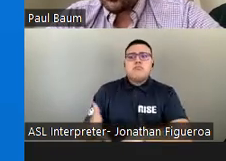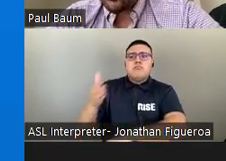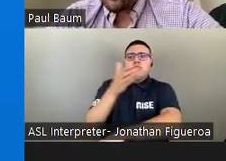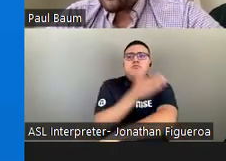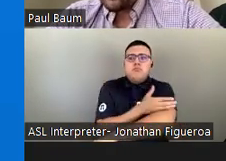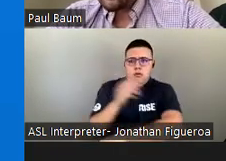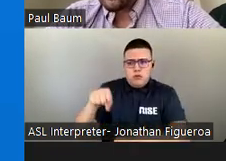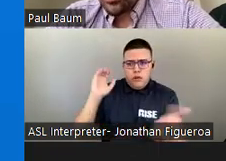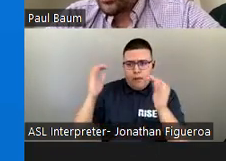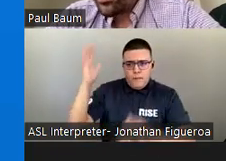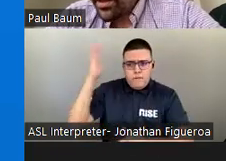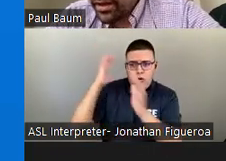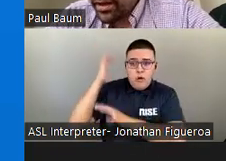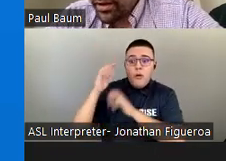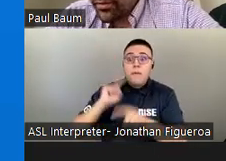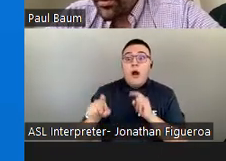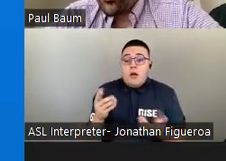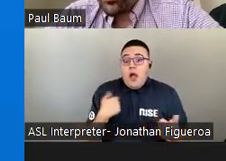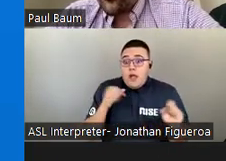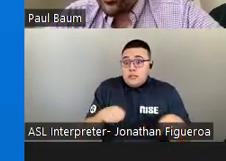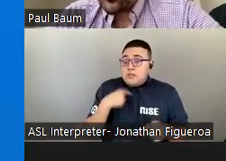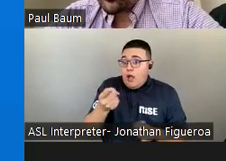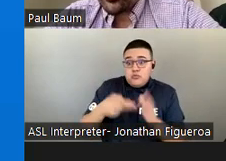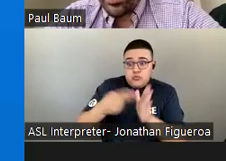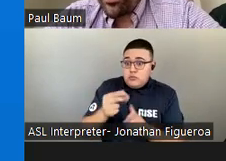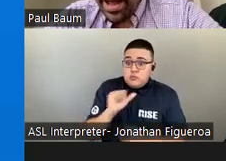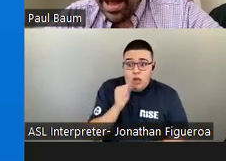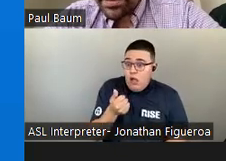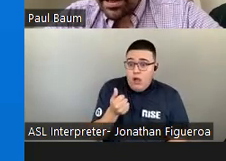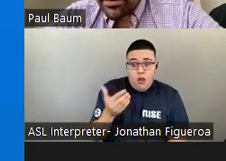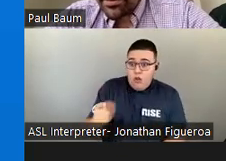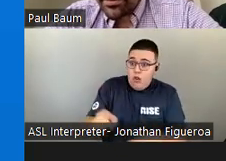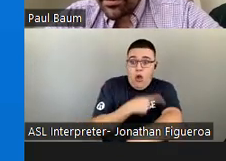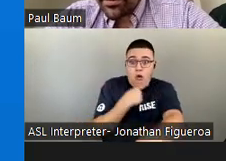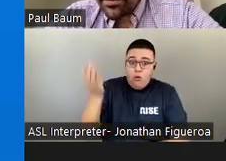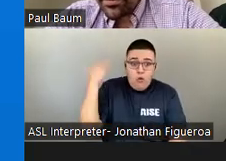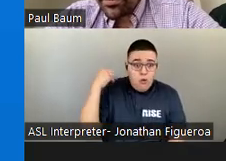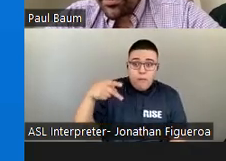say that it was not that long ago when I remember Prop 8 passing,